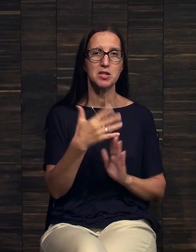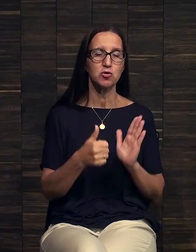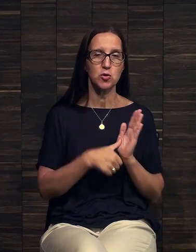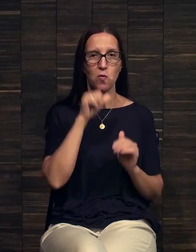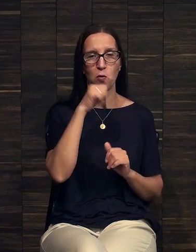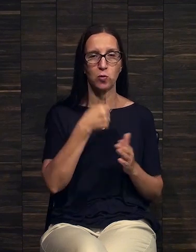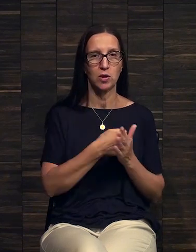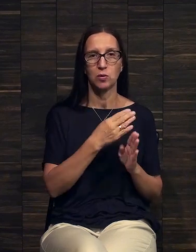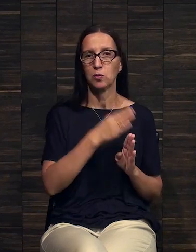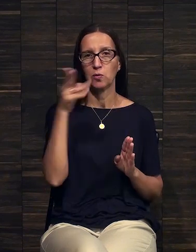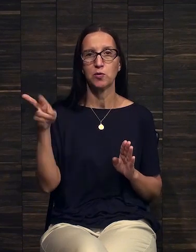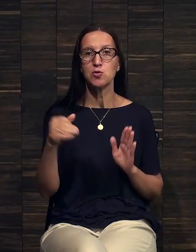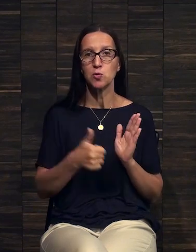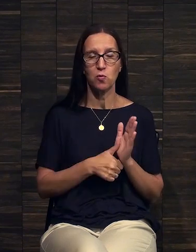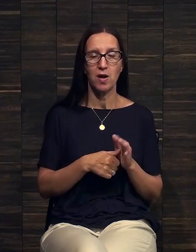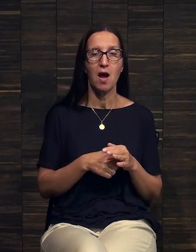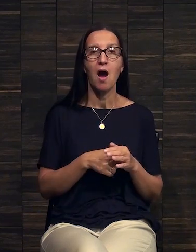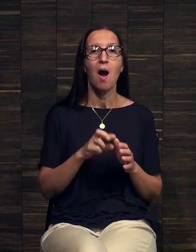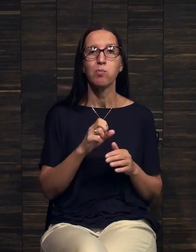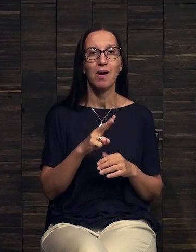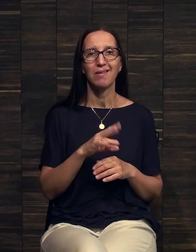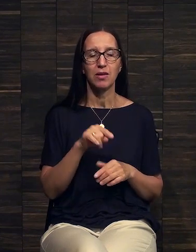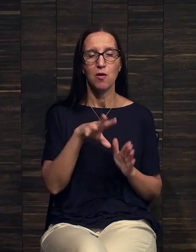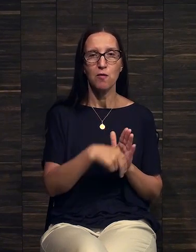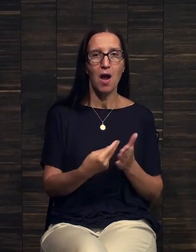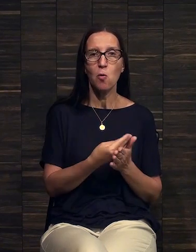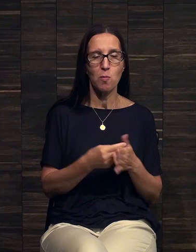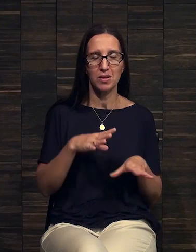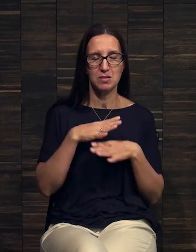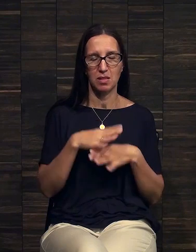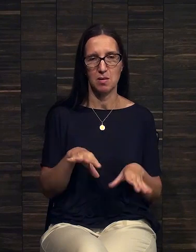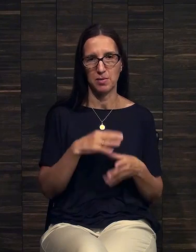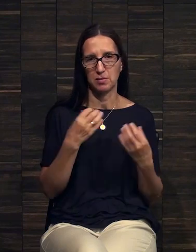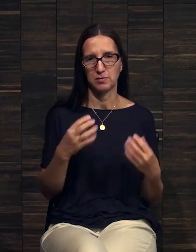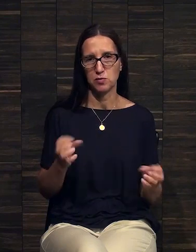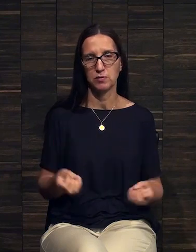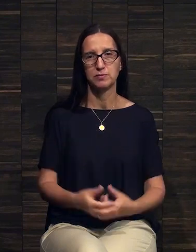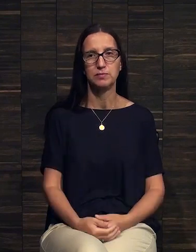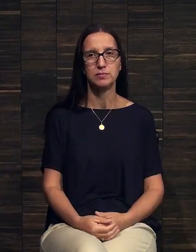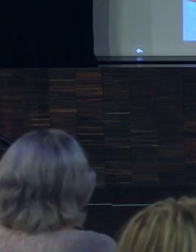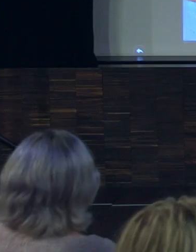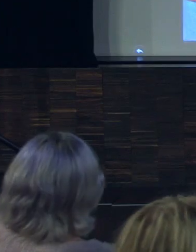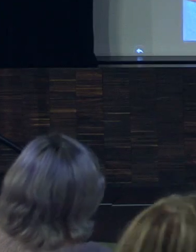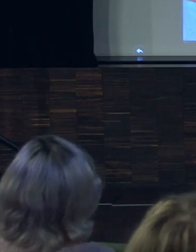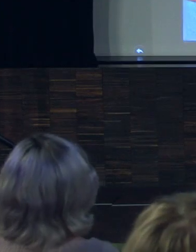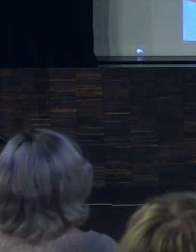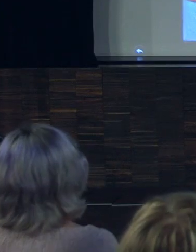And starting from 1956 to 2006, Bucky was not existent.